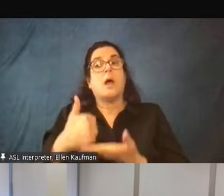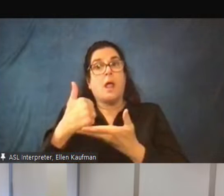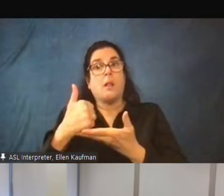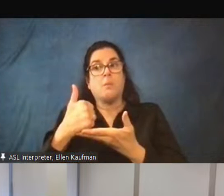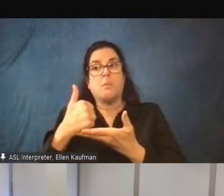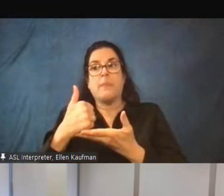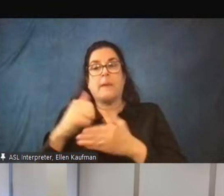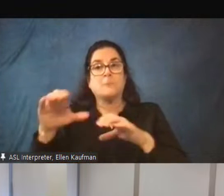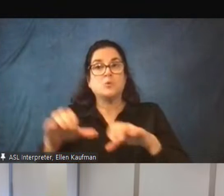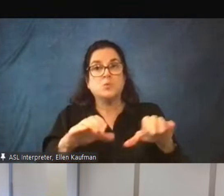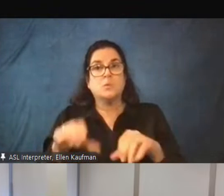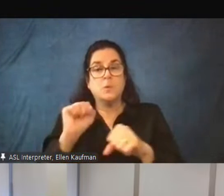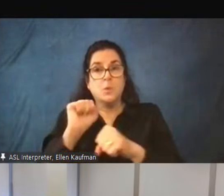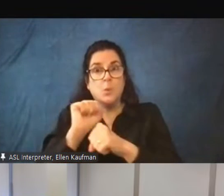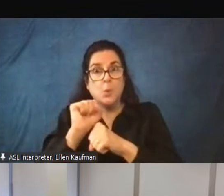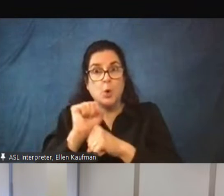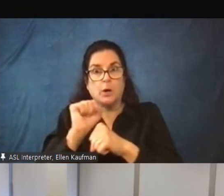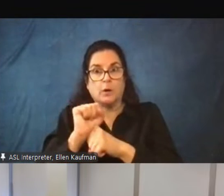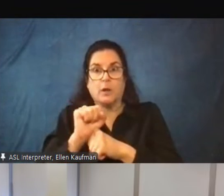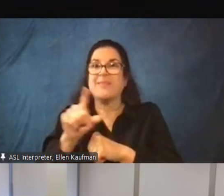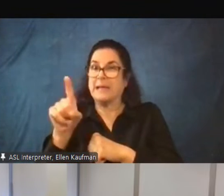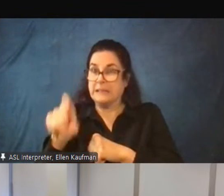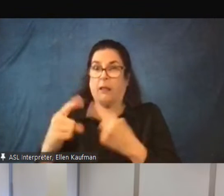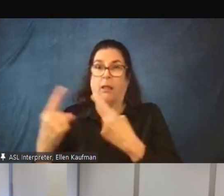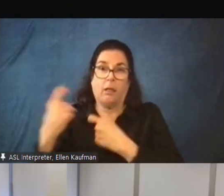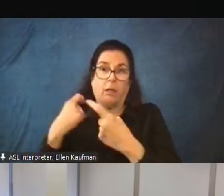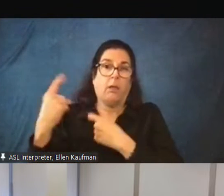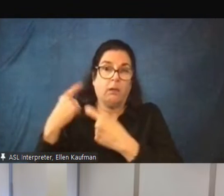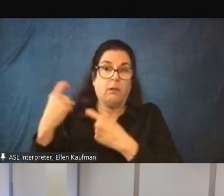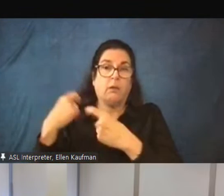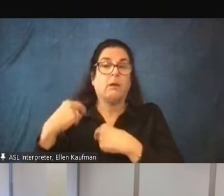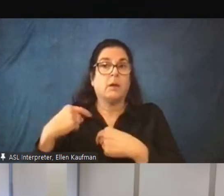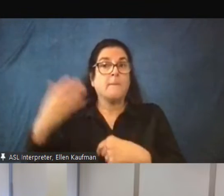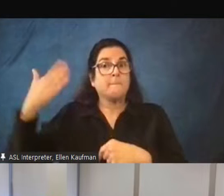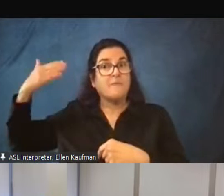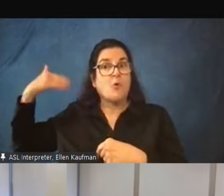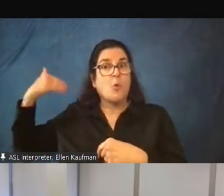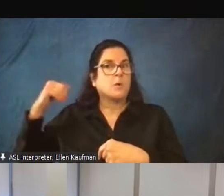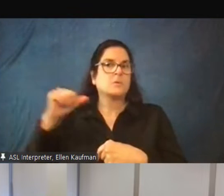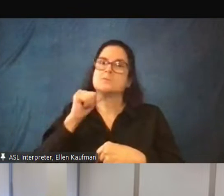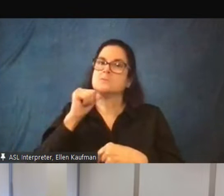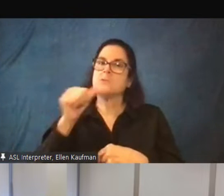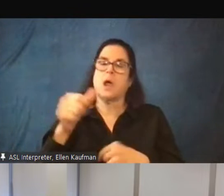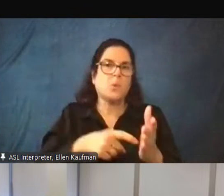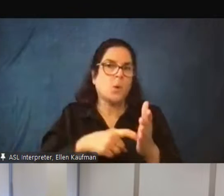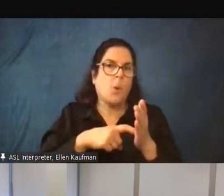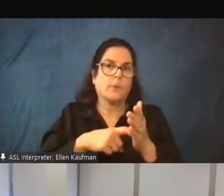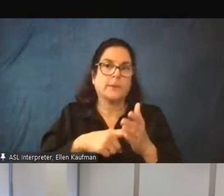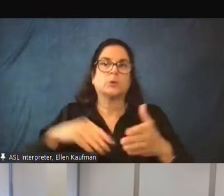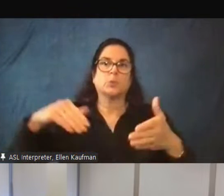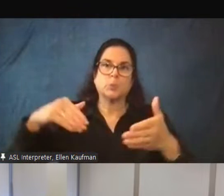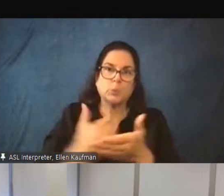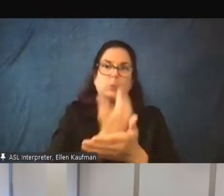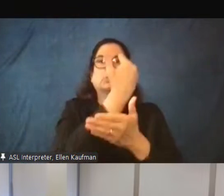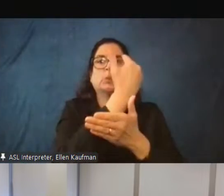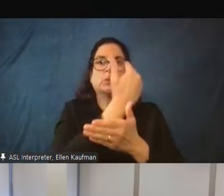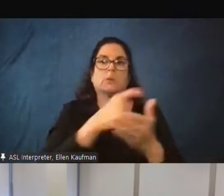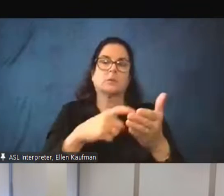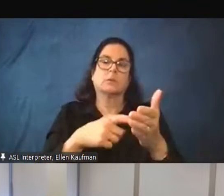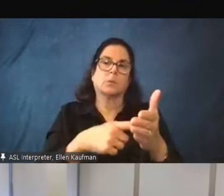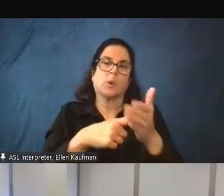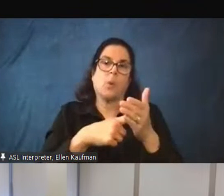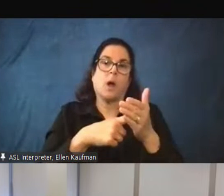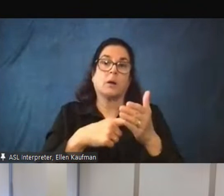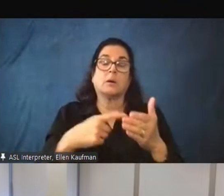they want to have about that. That was not a requirement that we had before. It's a brand new one. Typically, what we try to do is